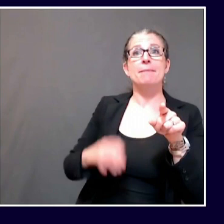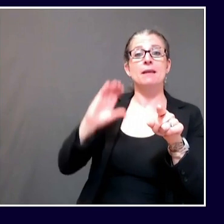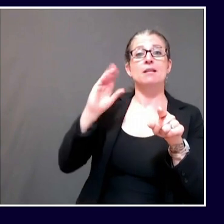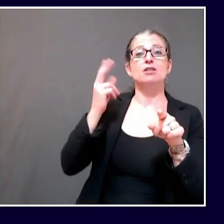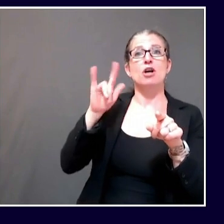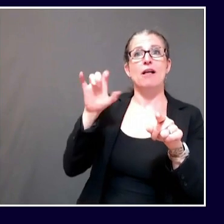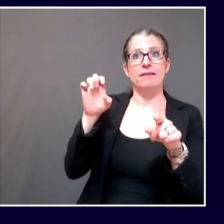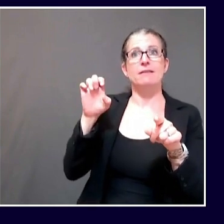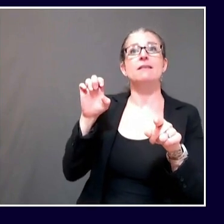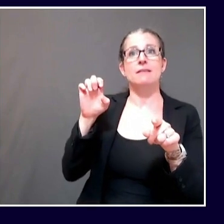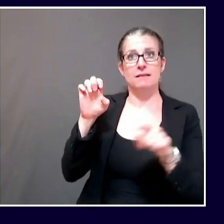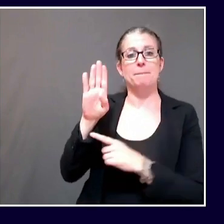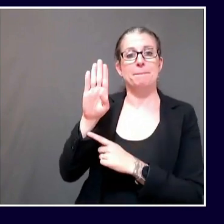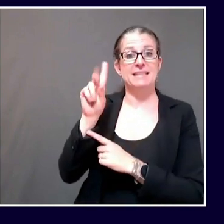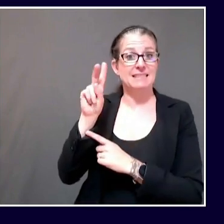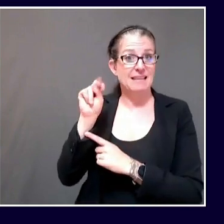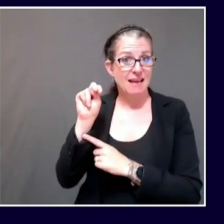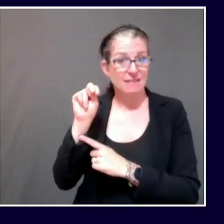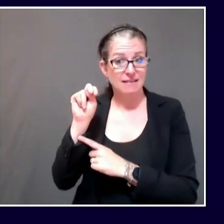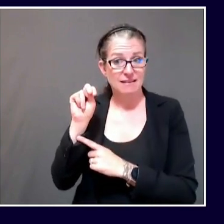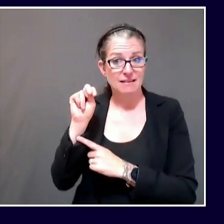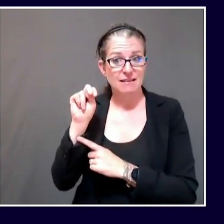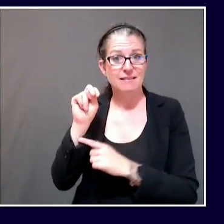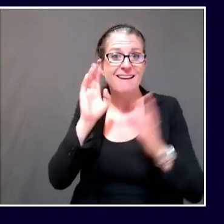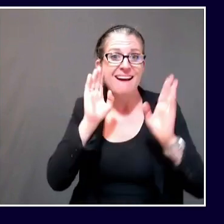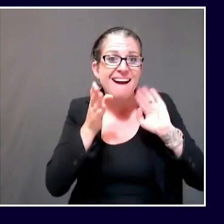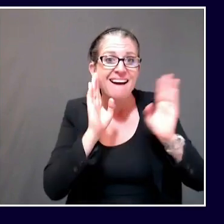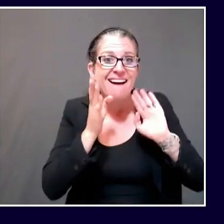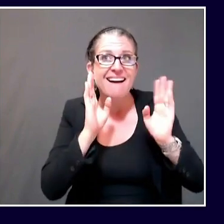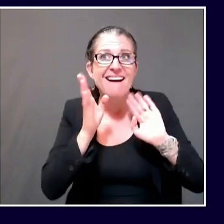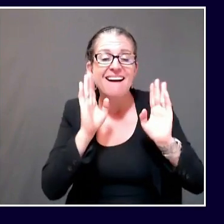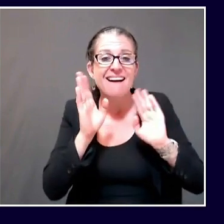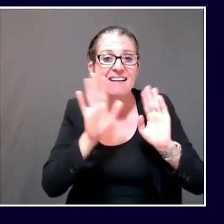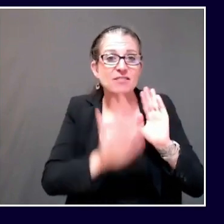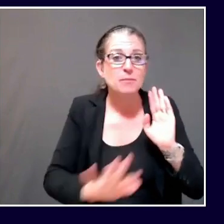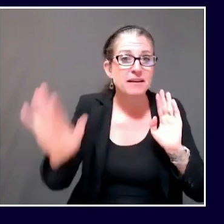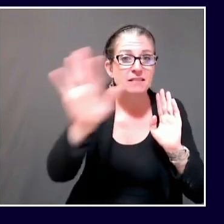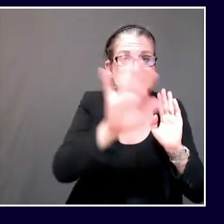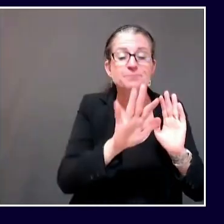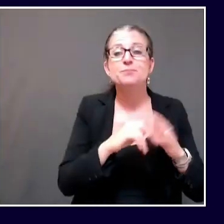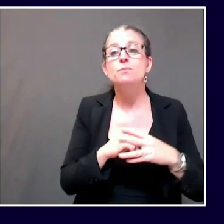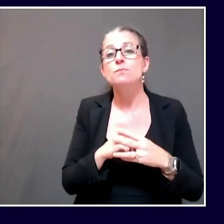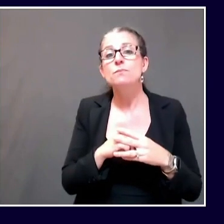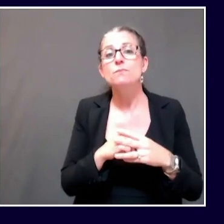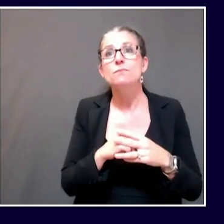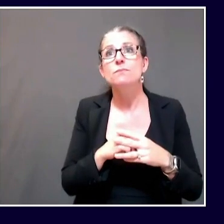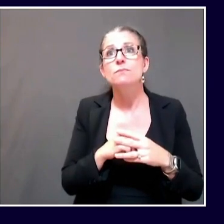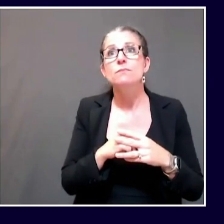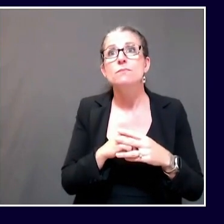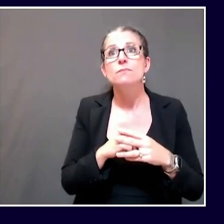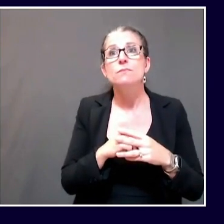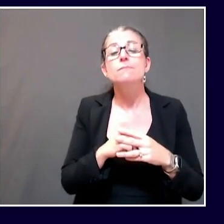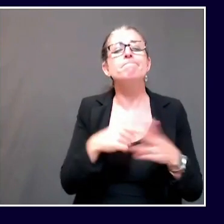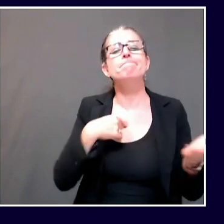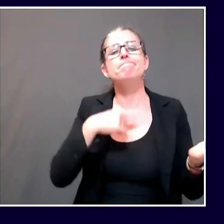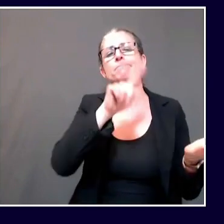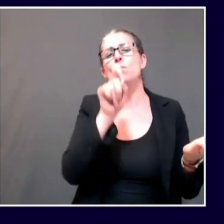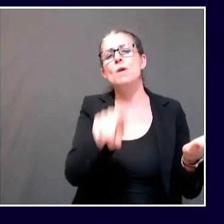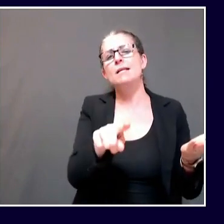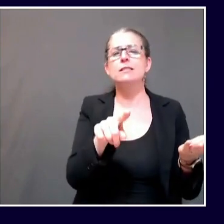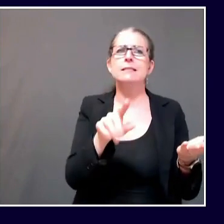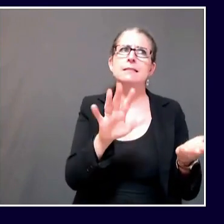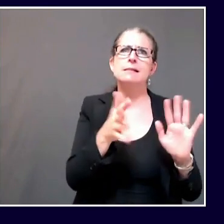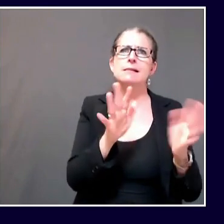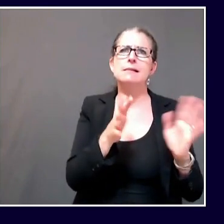Yep. Hi, Dr. Shah and Commissioner Lambrew. Thank you, as always. I think my questions primarily will be for Dr.